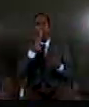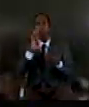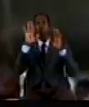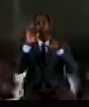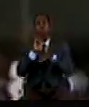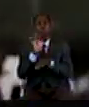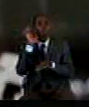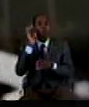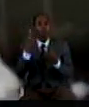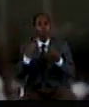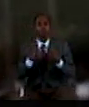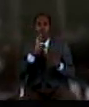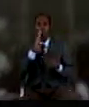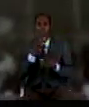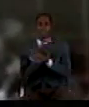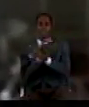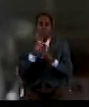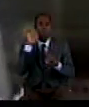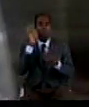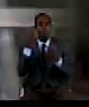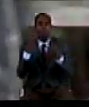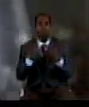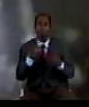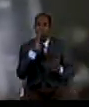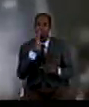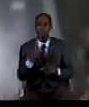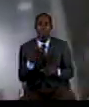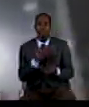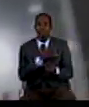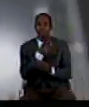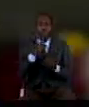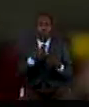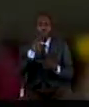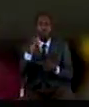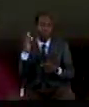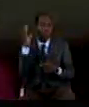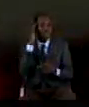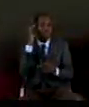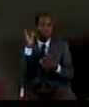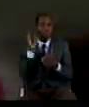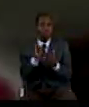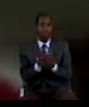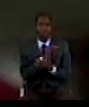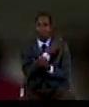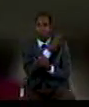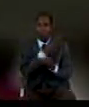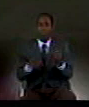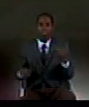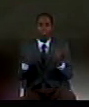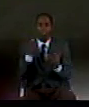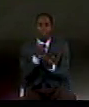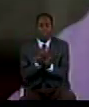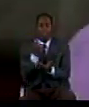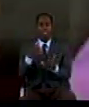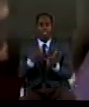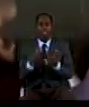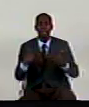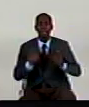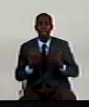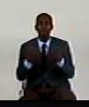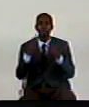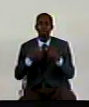shall come to pass. Deliverance shall come to pass. And when you hear the final amen, it has come to